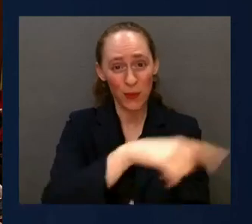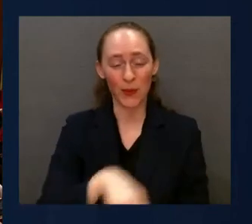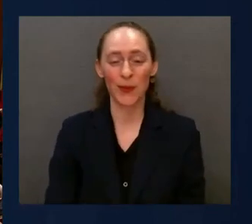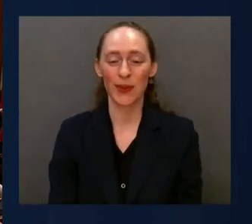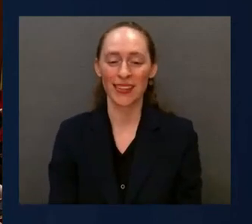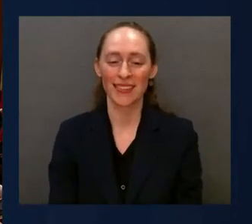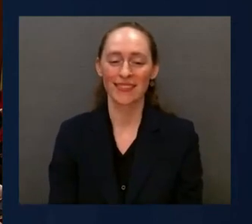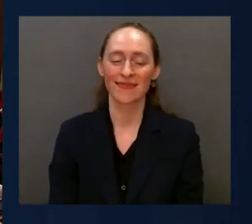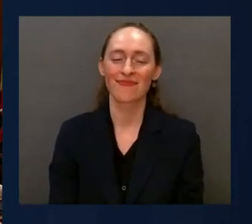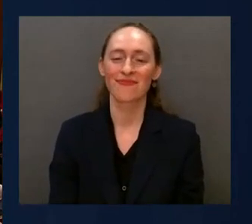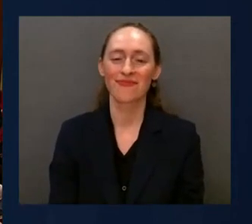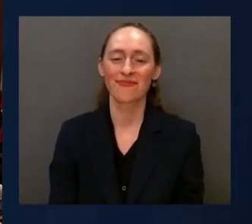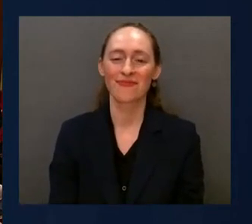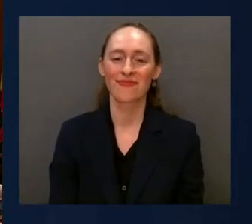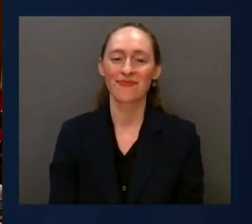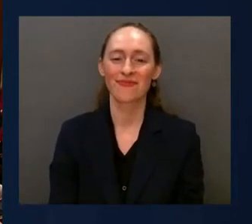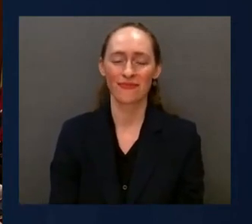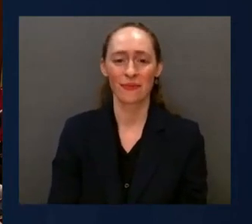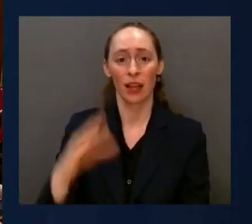2 years ago,